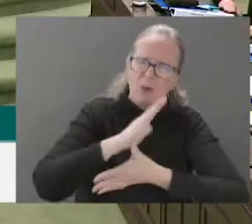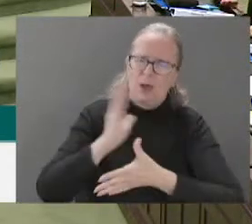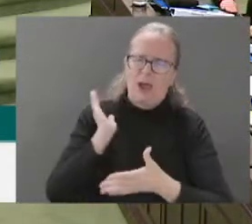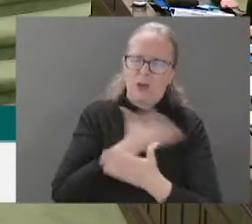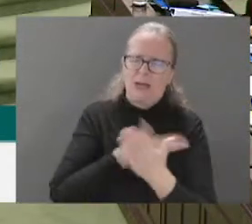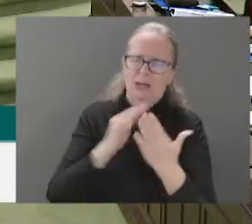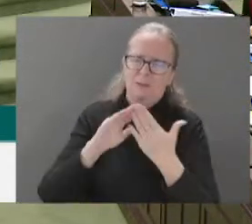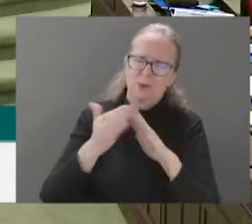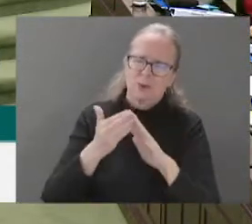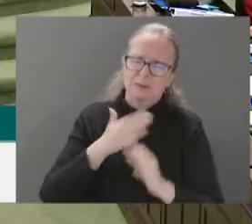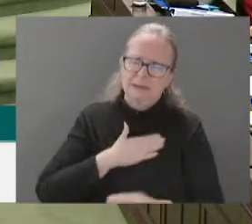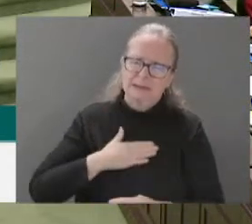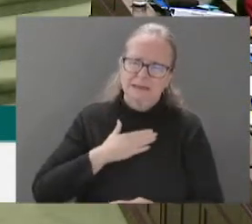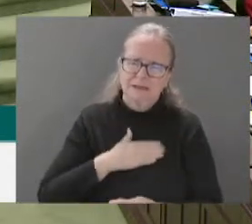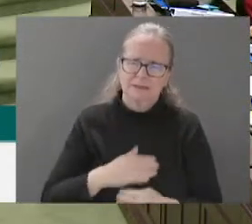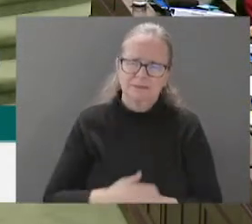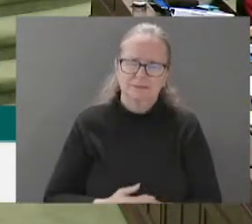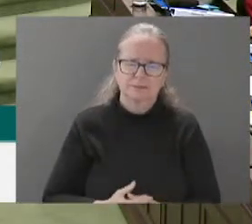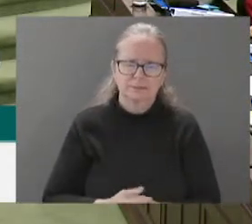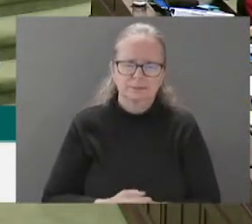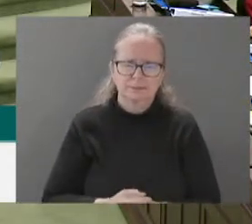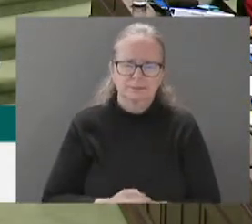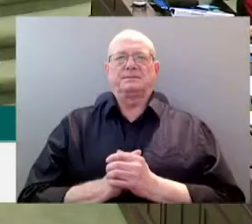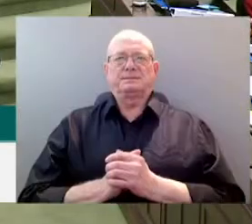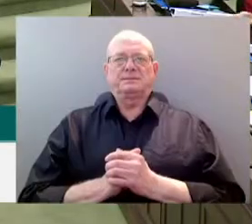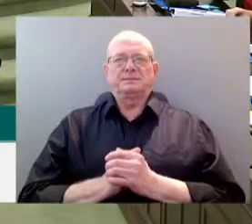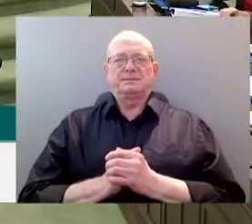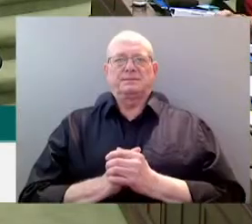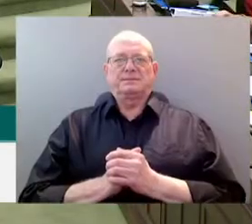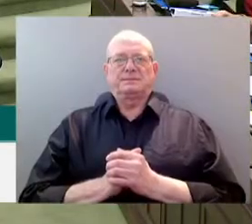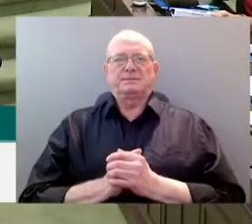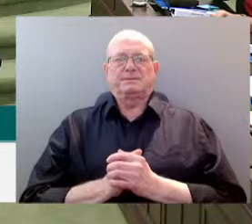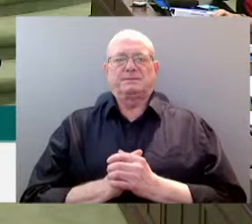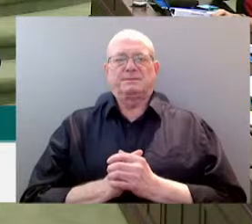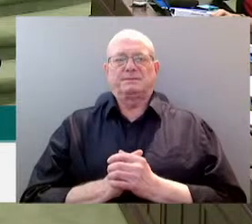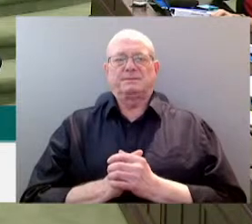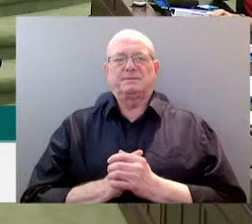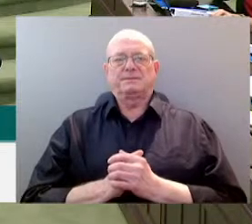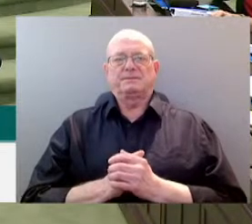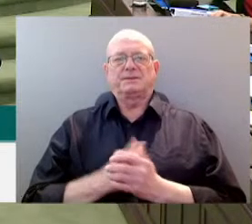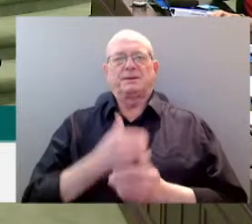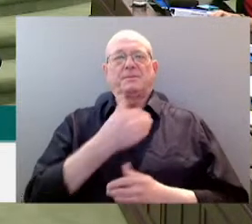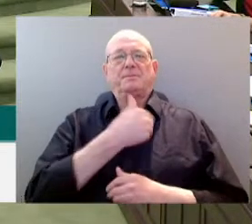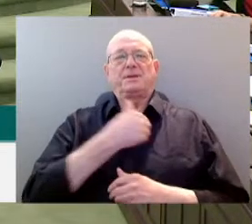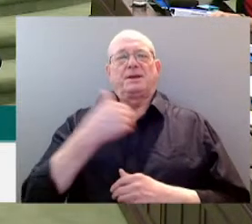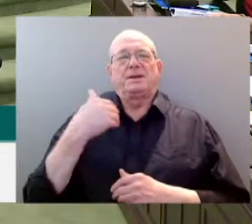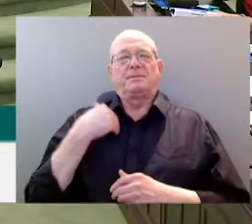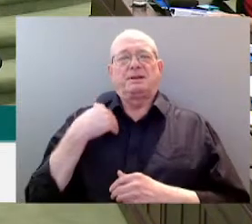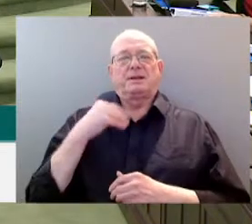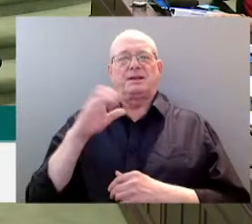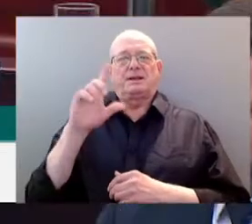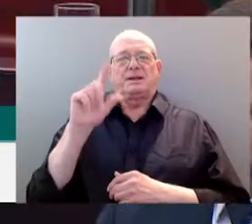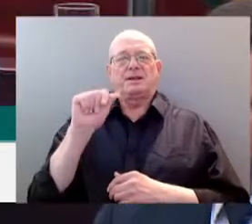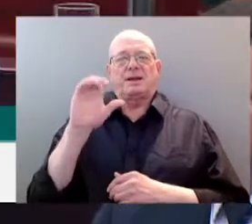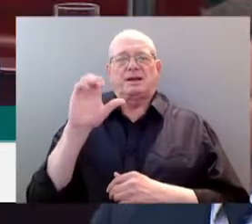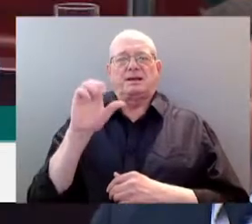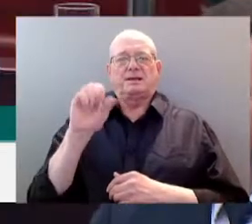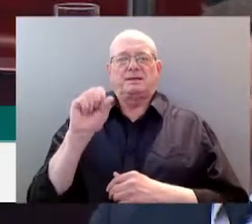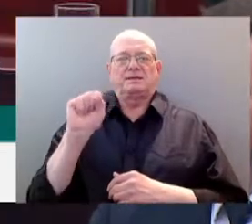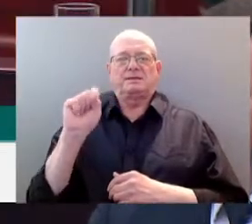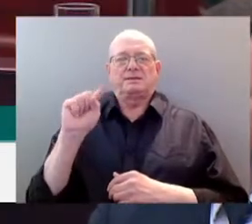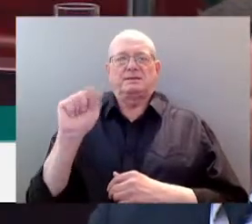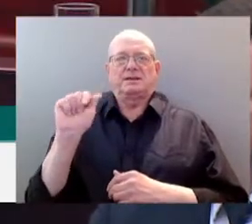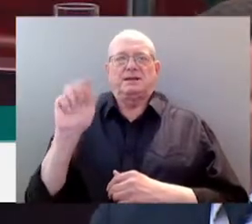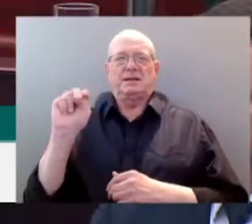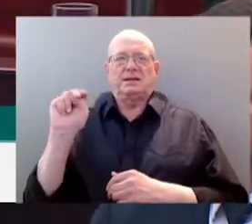you The Honorable member for locking and Parkland Mr Speaker the council state government was formed in 1933 allowing states to address